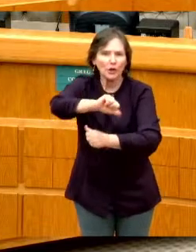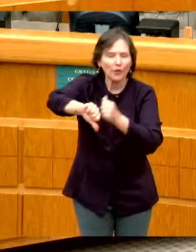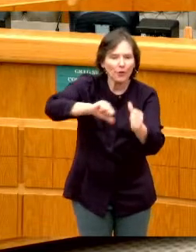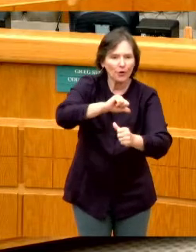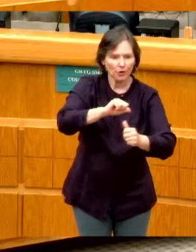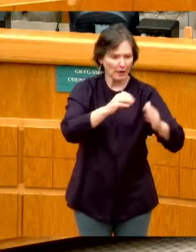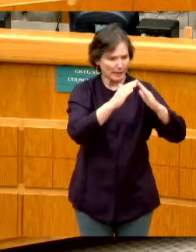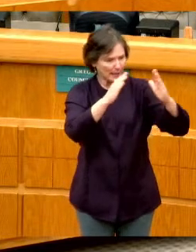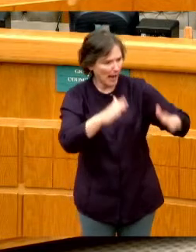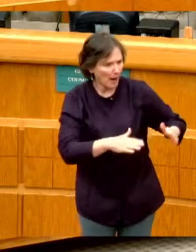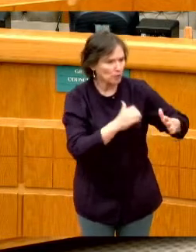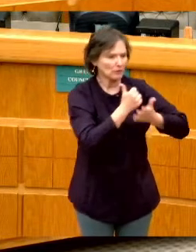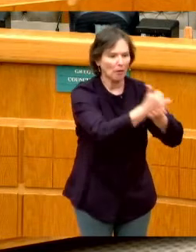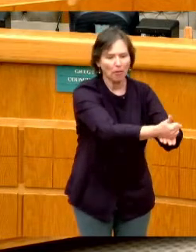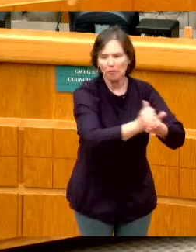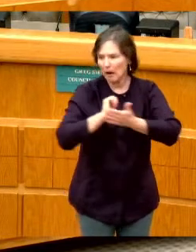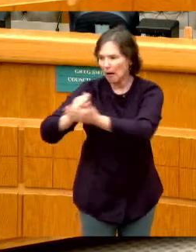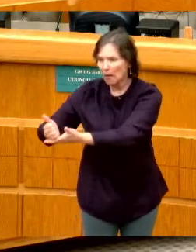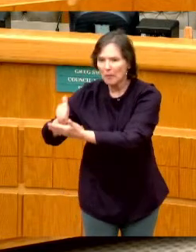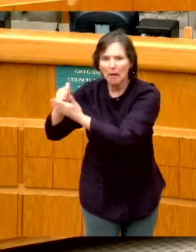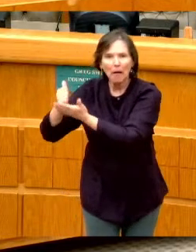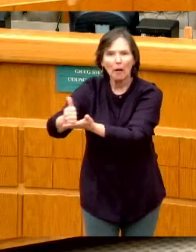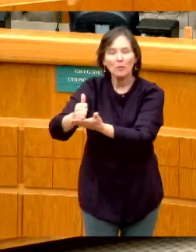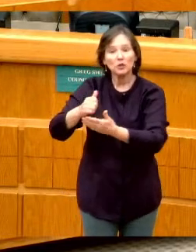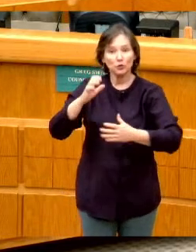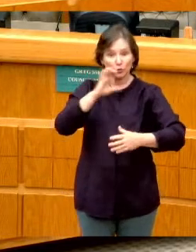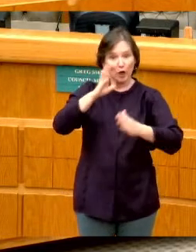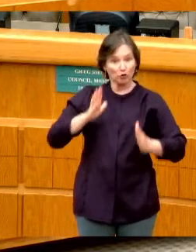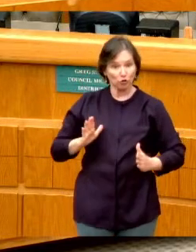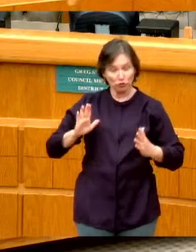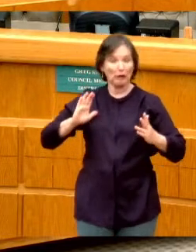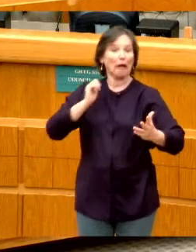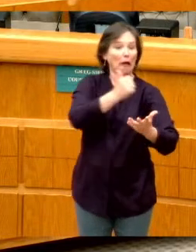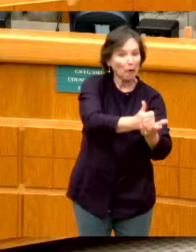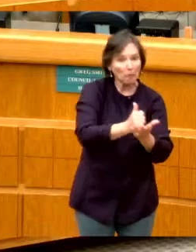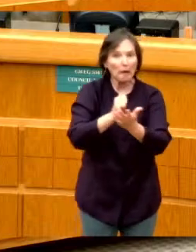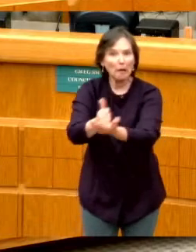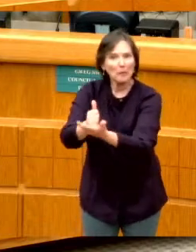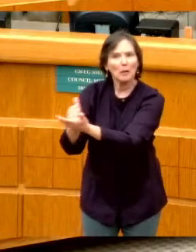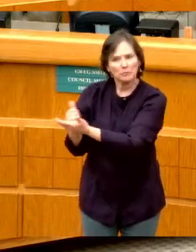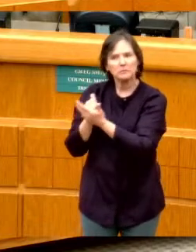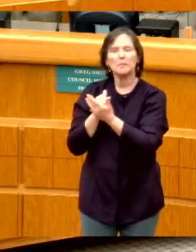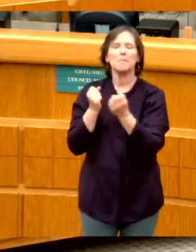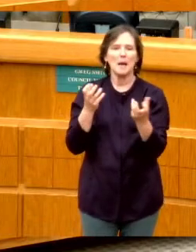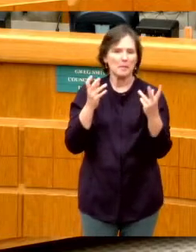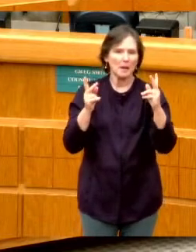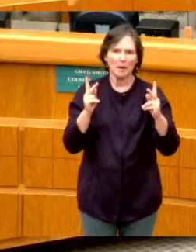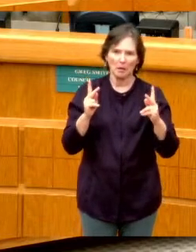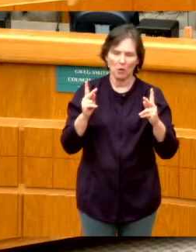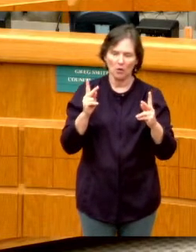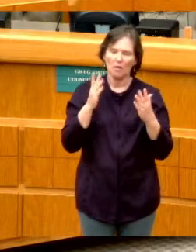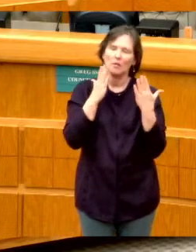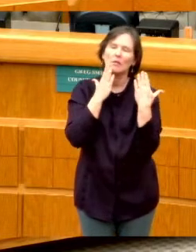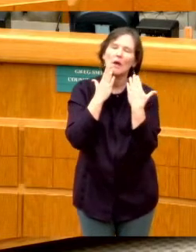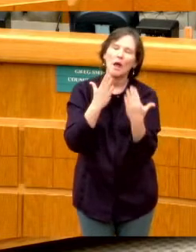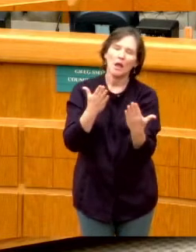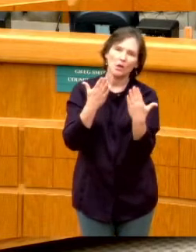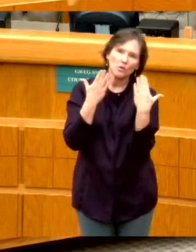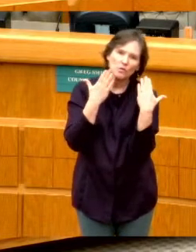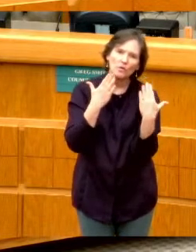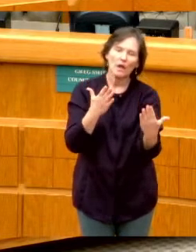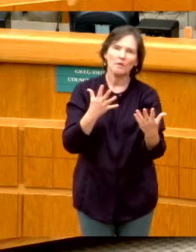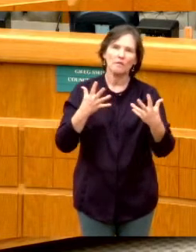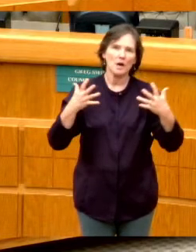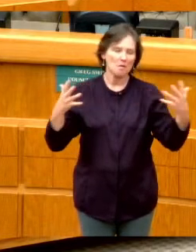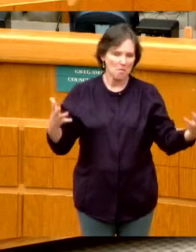one another, I saw the best of our city. And I want to thank the residents of Corpus Christi from the bottom of my heart for